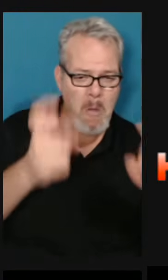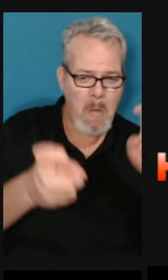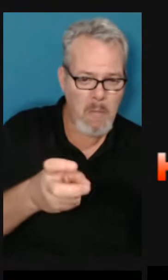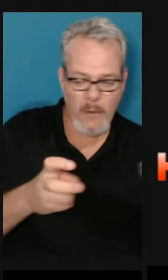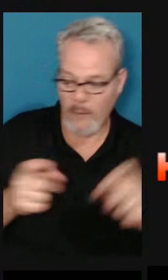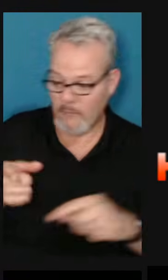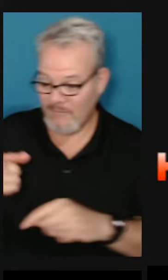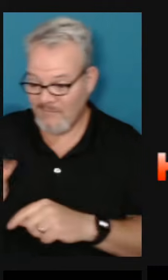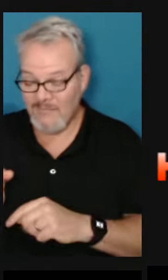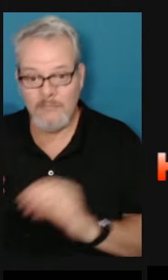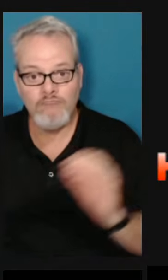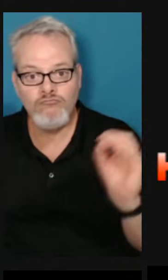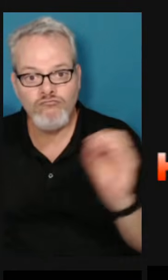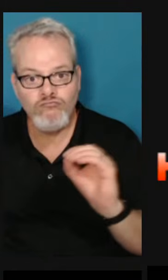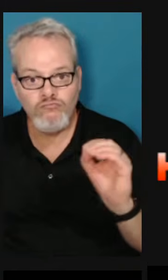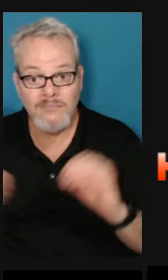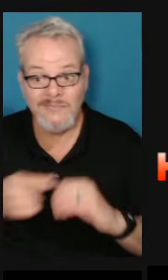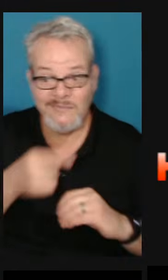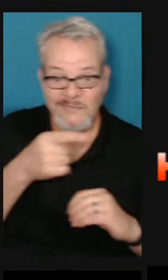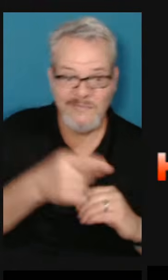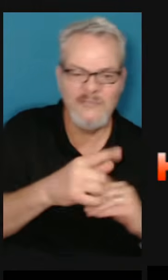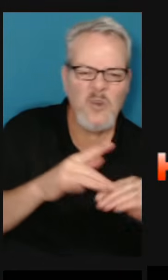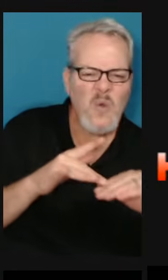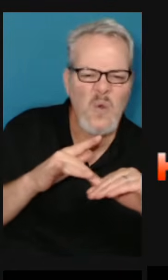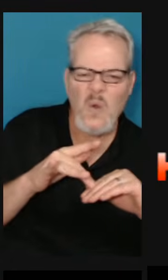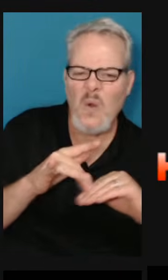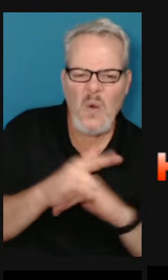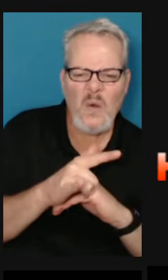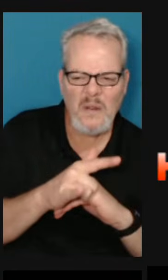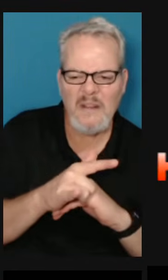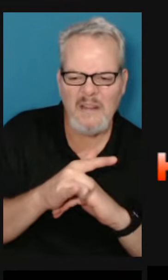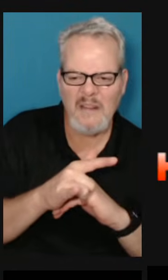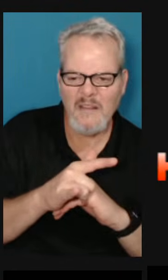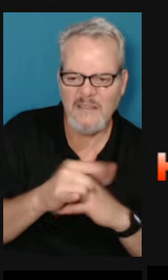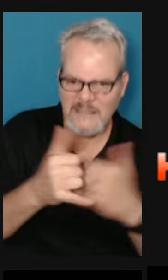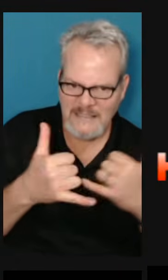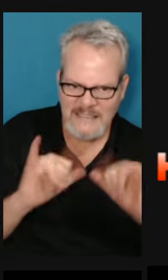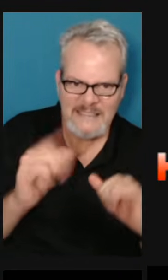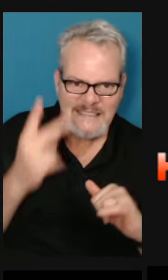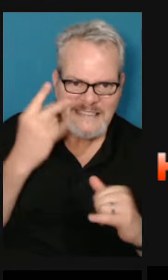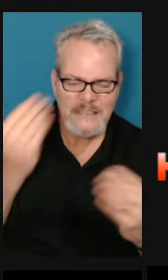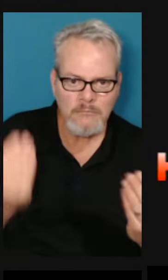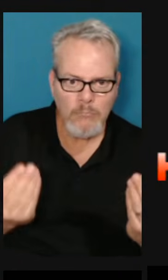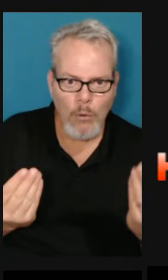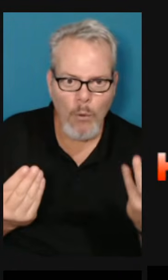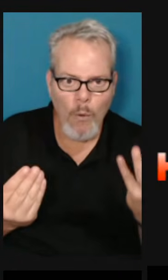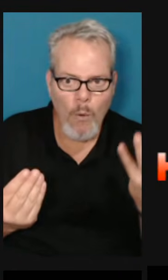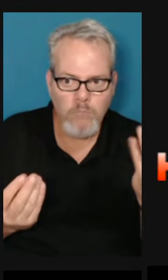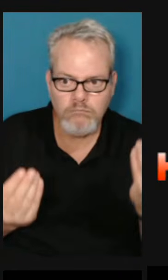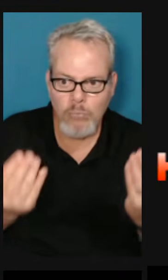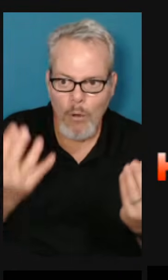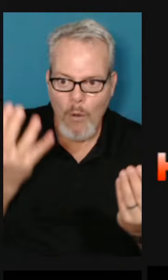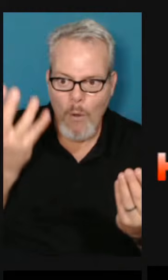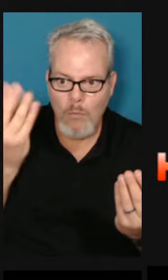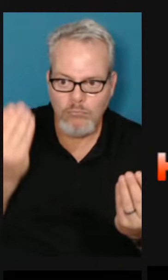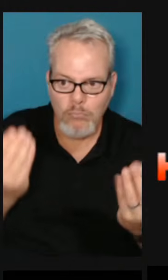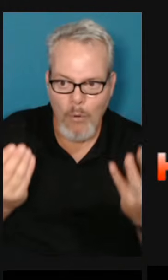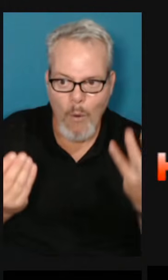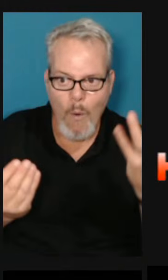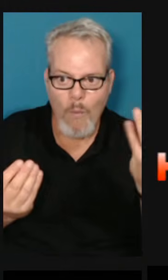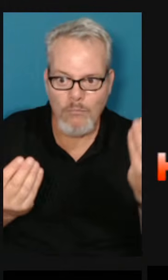early on, and you can see those doom fountains growing. And from here, we start to get